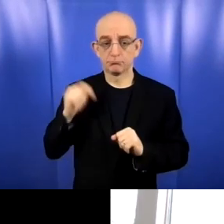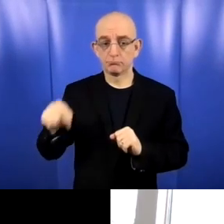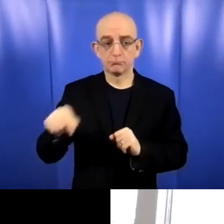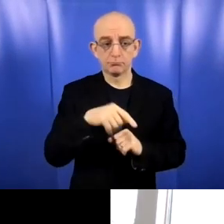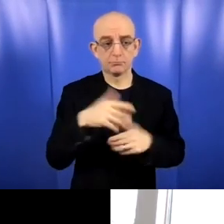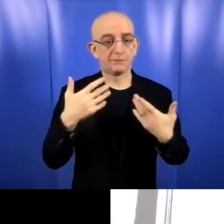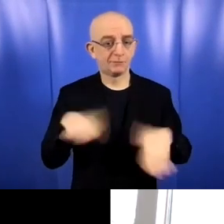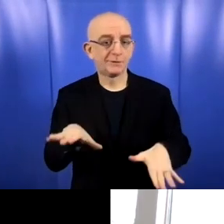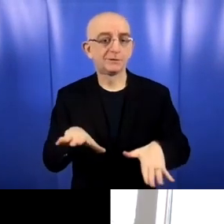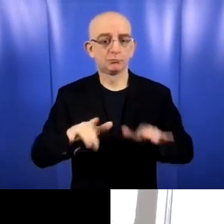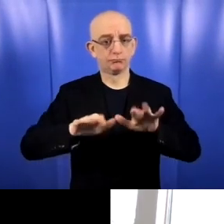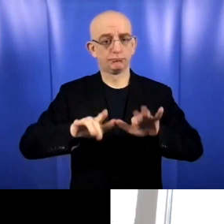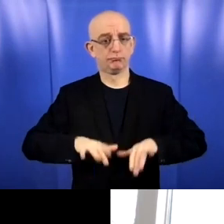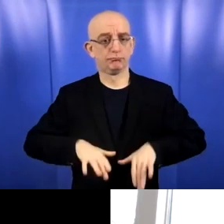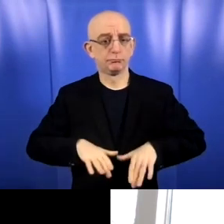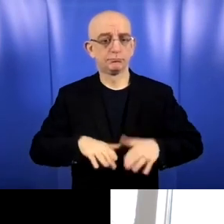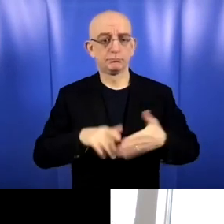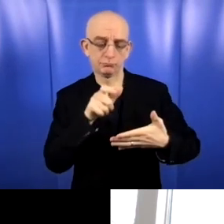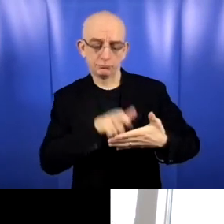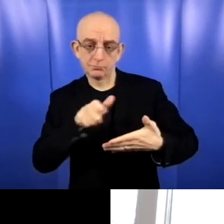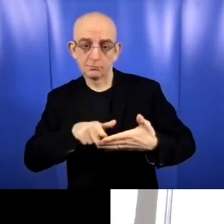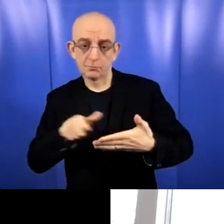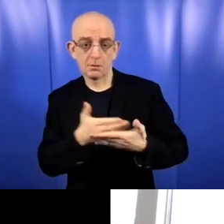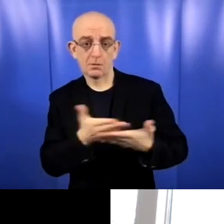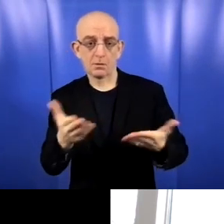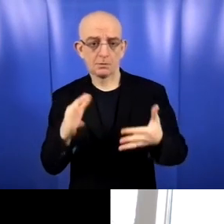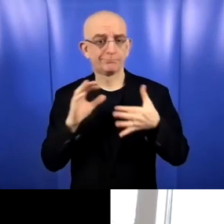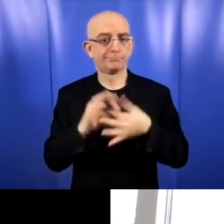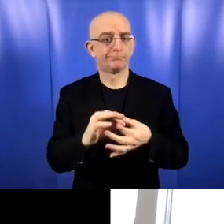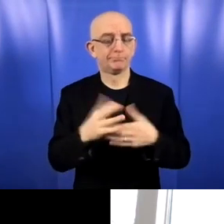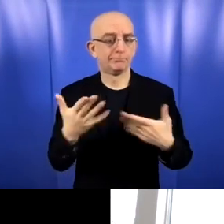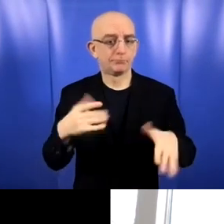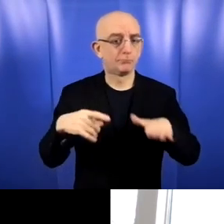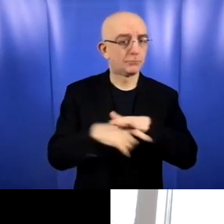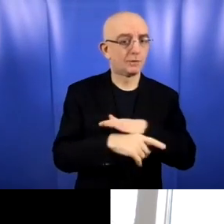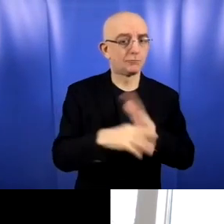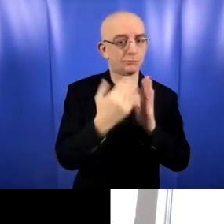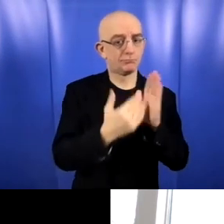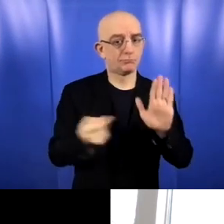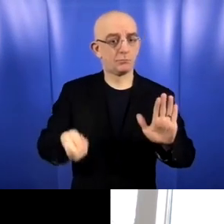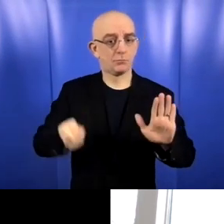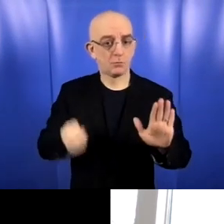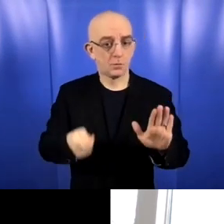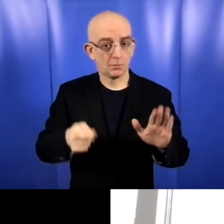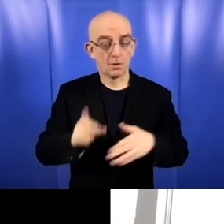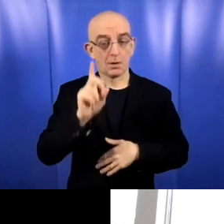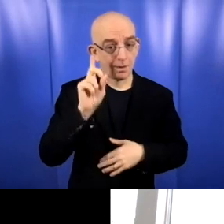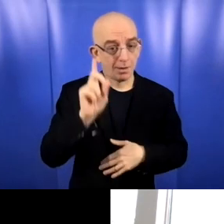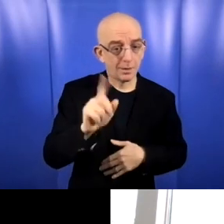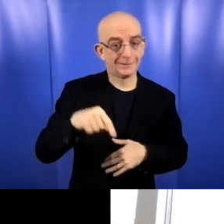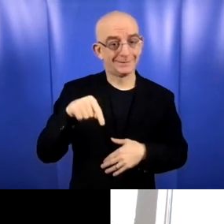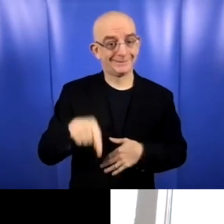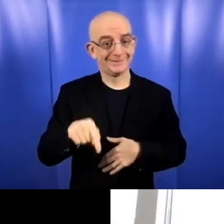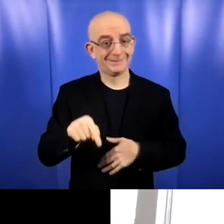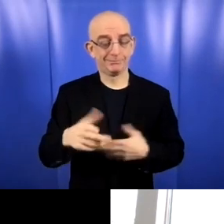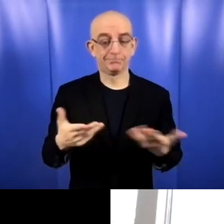important. And this has received specific attention in recent years, including through the work of the UNHCR World Bank Joint